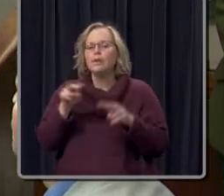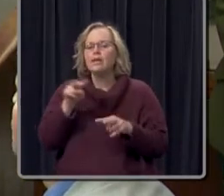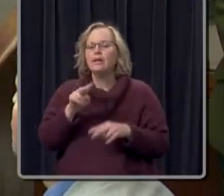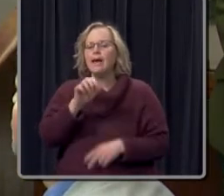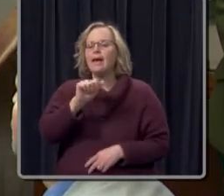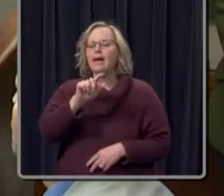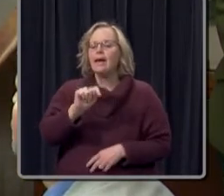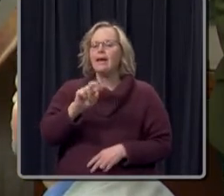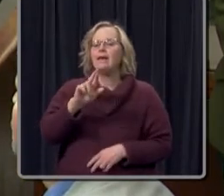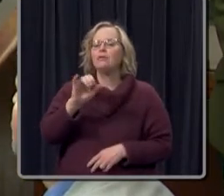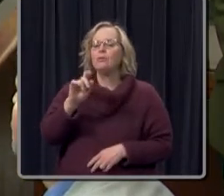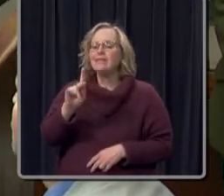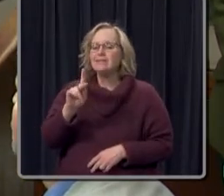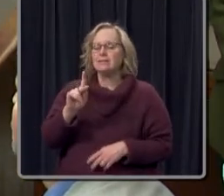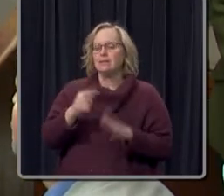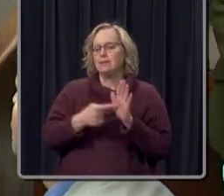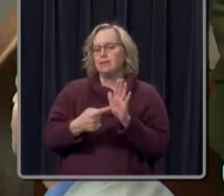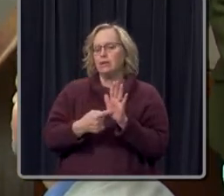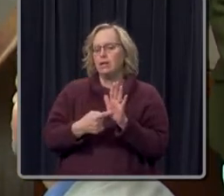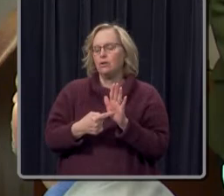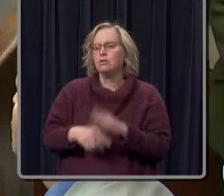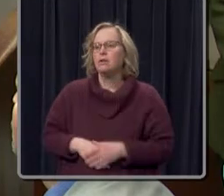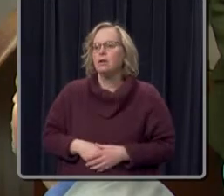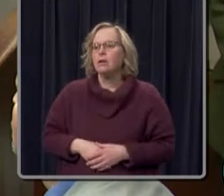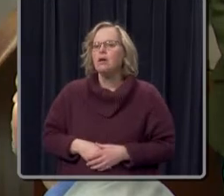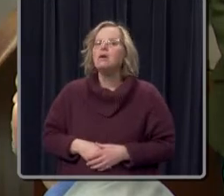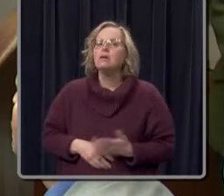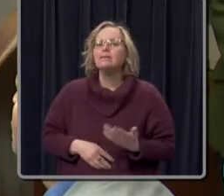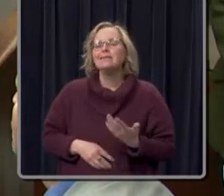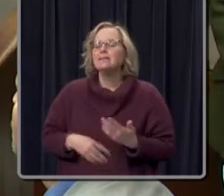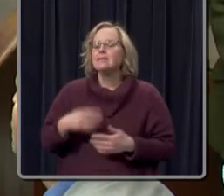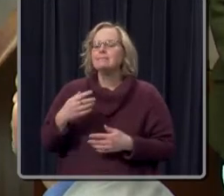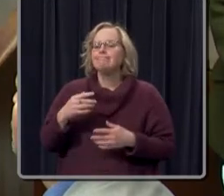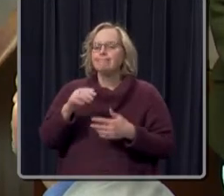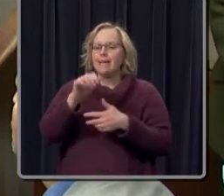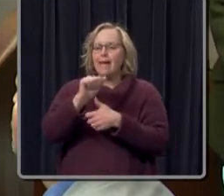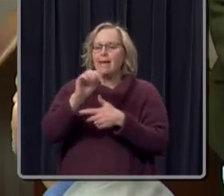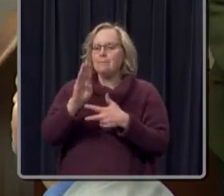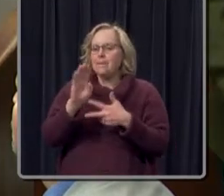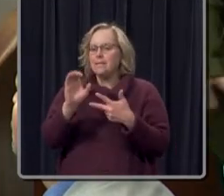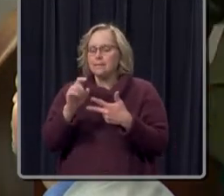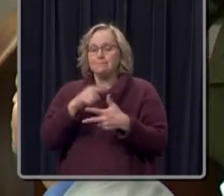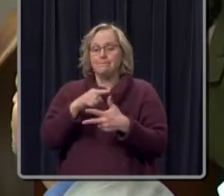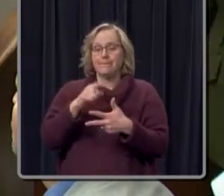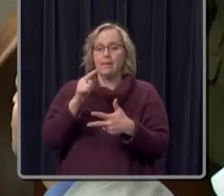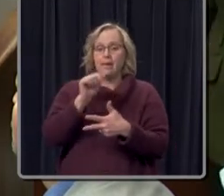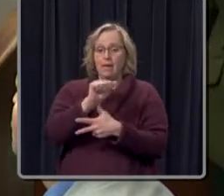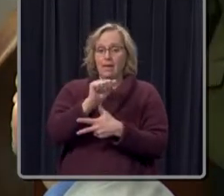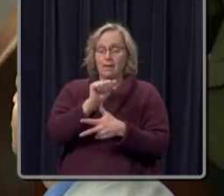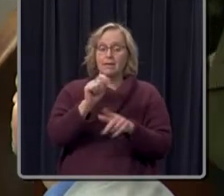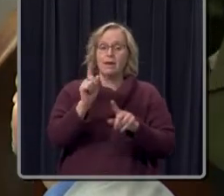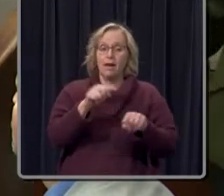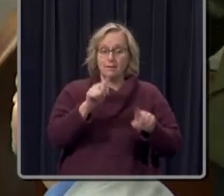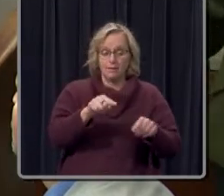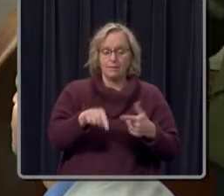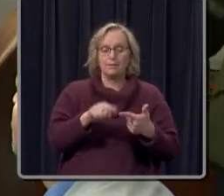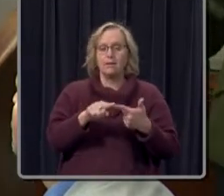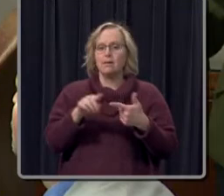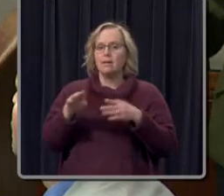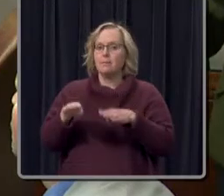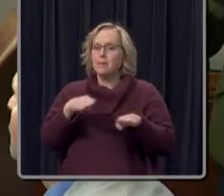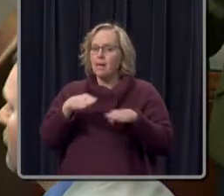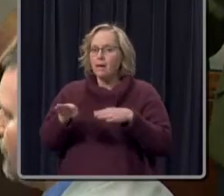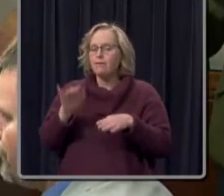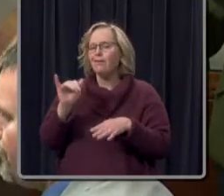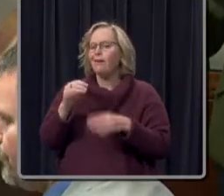indicators. They're basically the ABCs: attendance, behavior as measured by office referrals and things